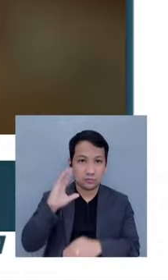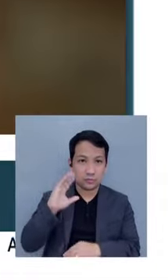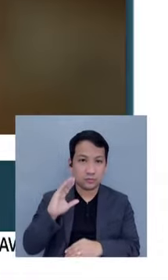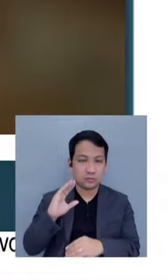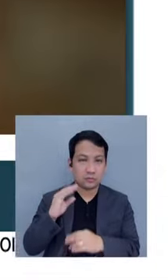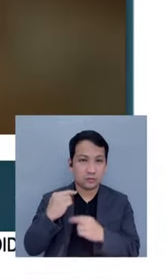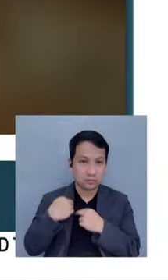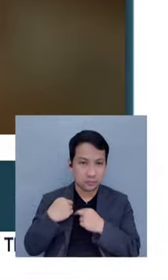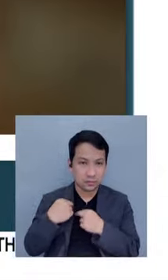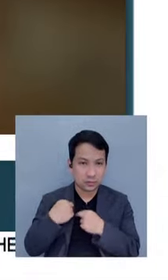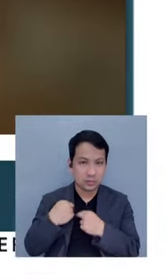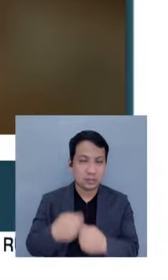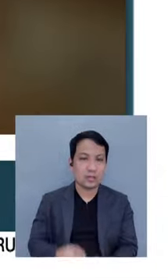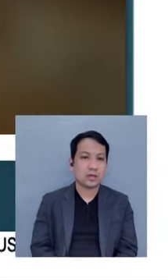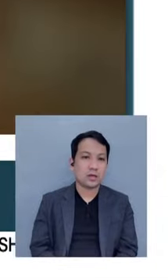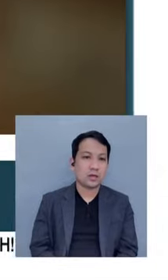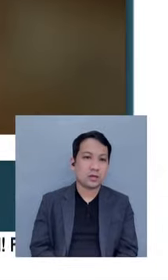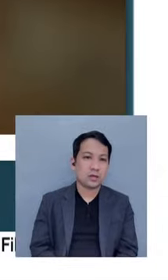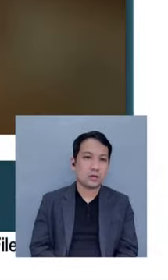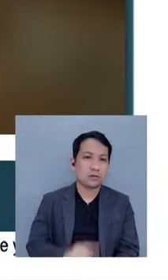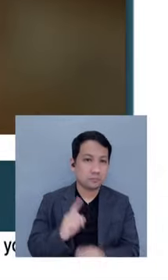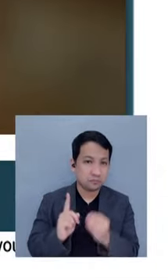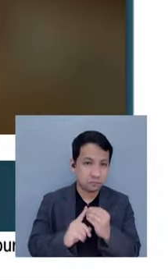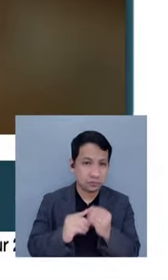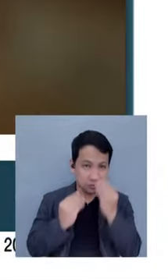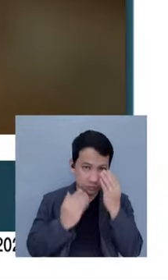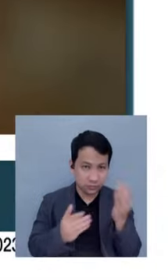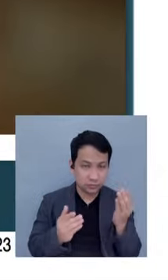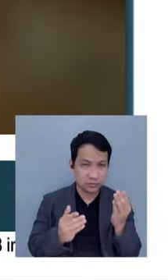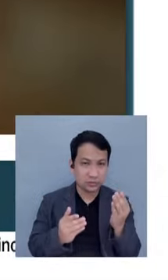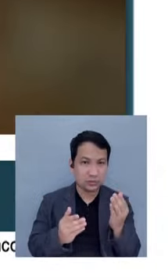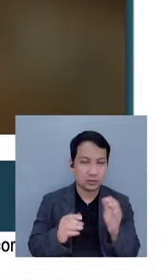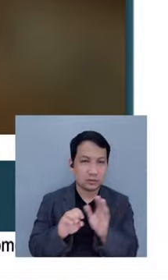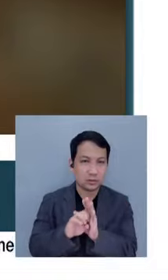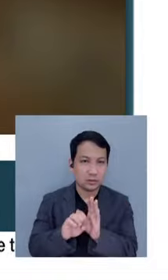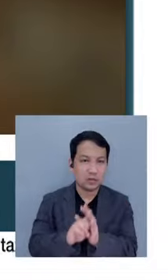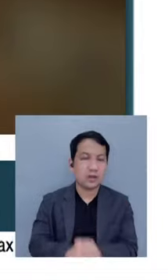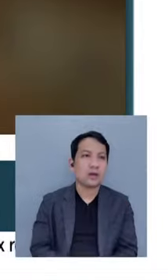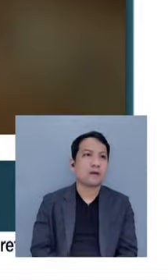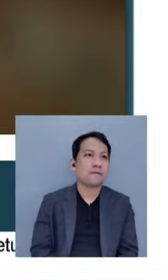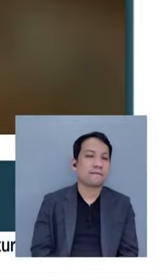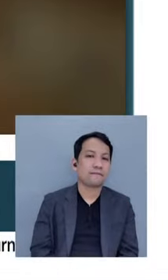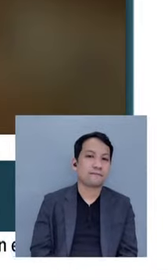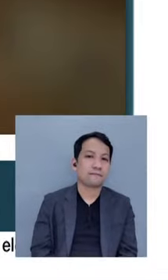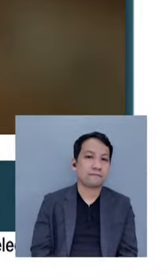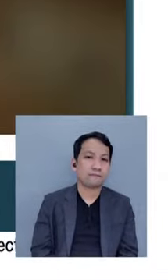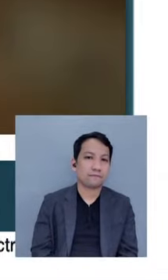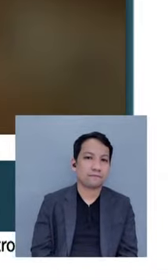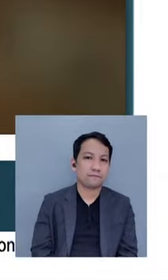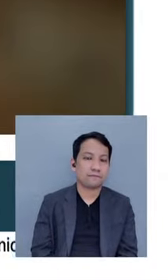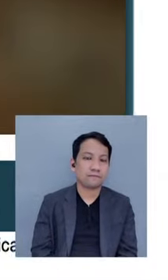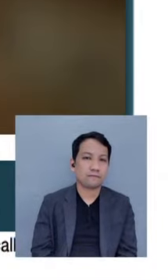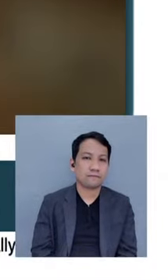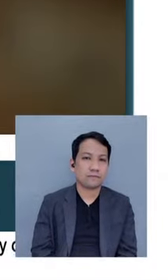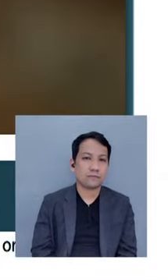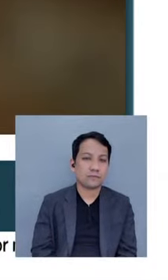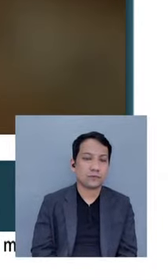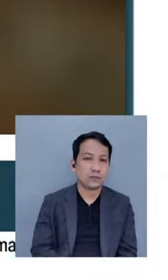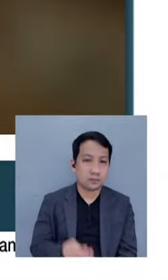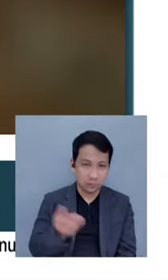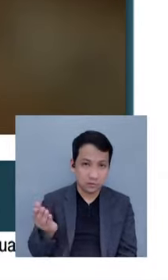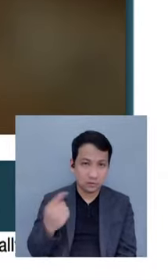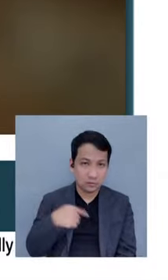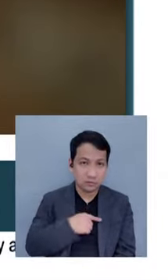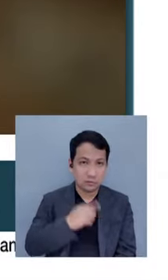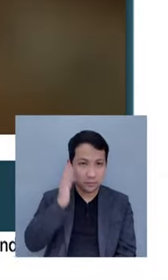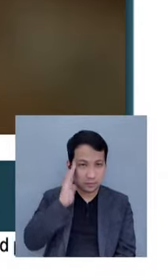responsibility in checking for information and misinformation. For example, and sorry to say if they already know if